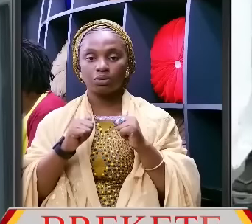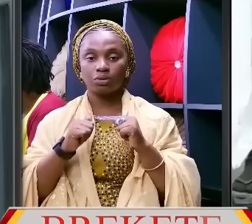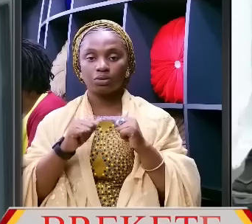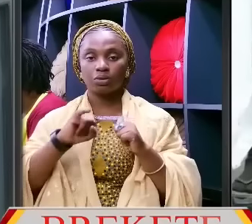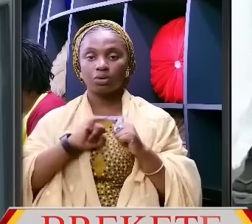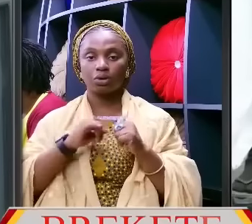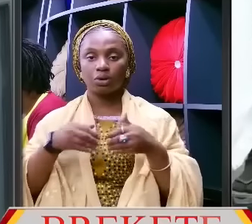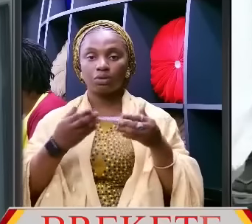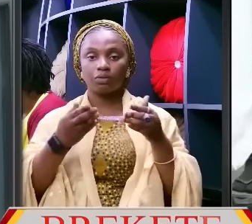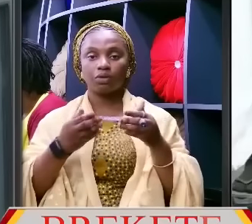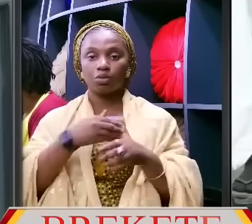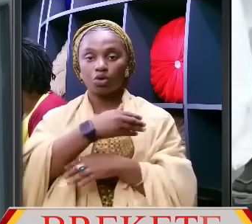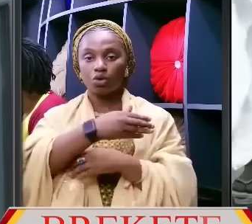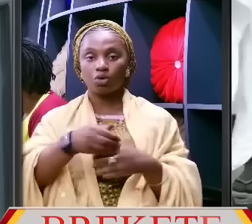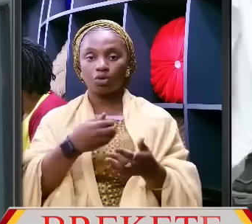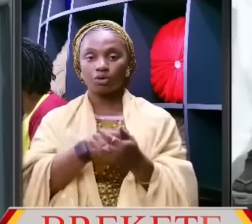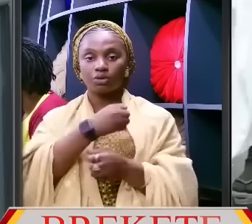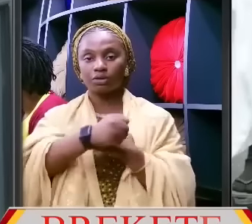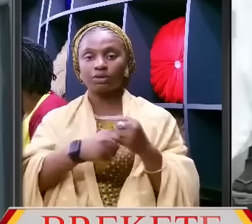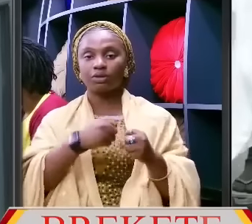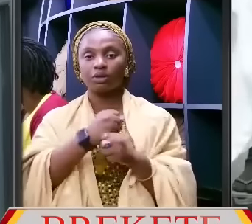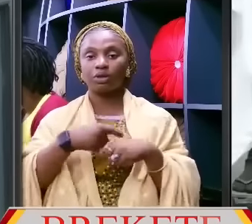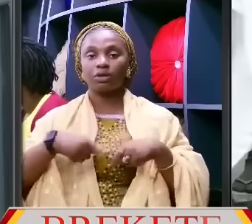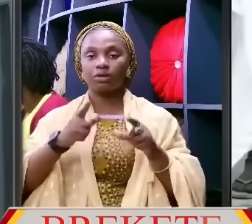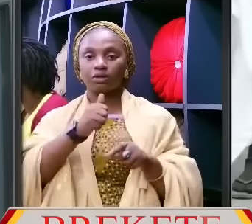year? It